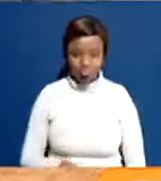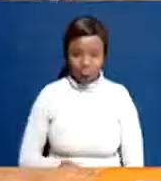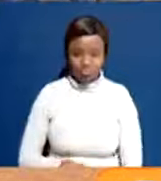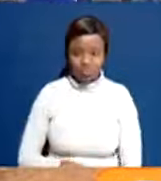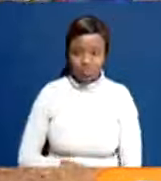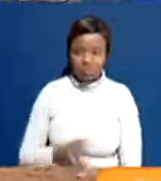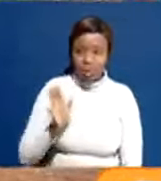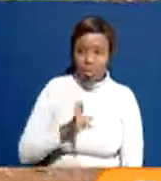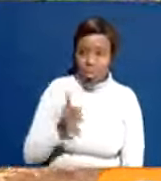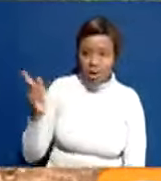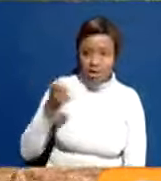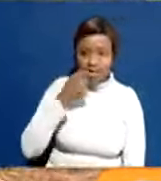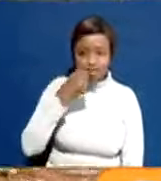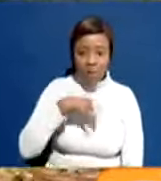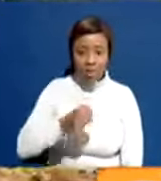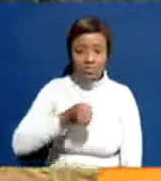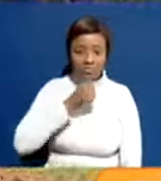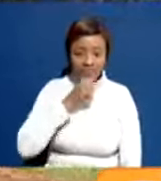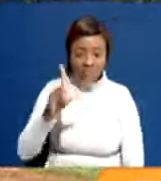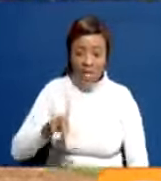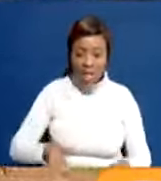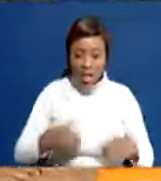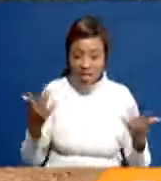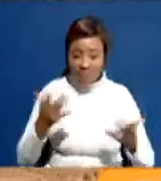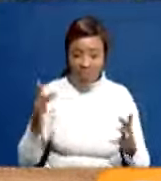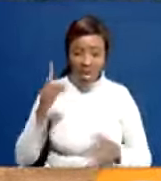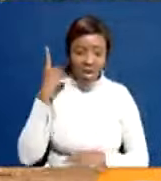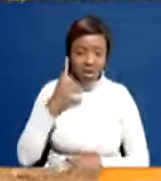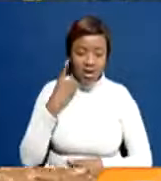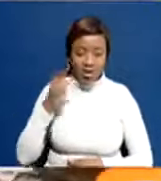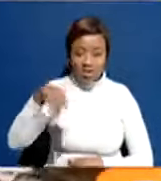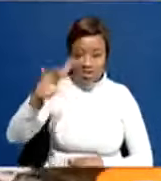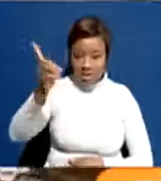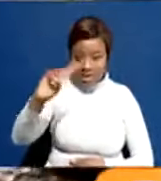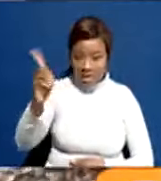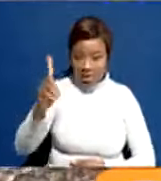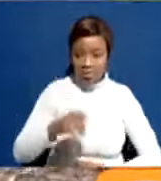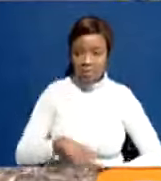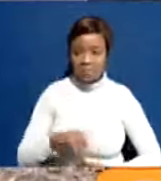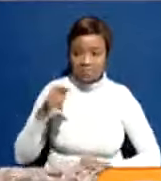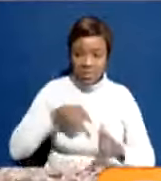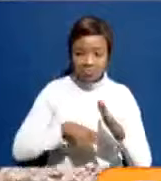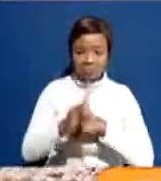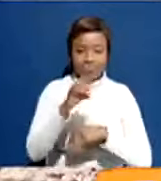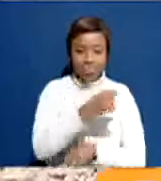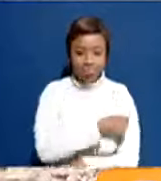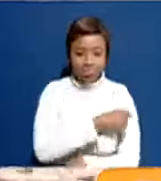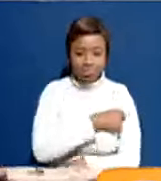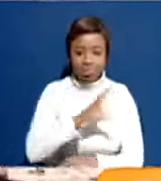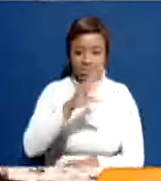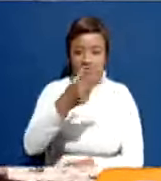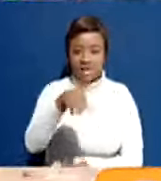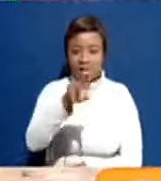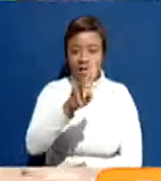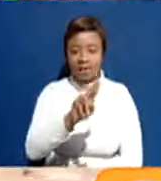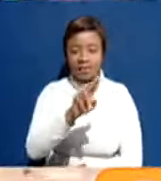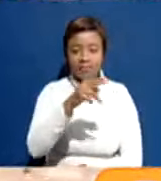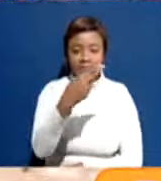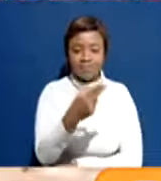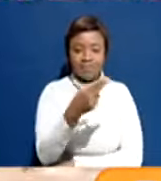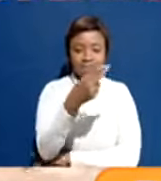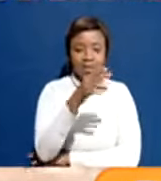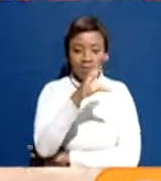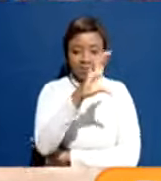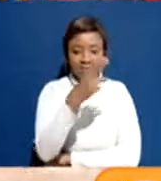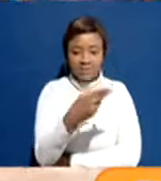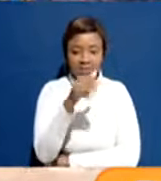50-year-old Monica Wanjiku, a resident of Ndonyo area of Dagoretti in Nairobi, walks into Chandaria Health Facility for her routine